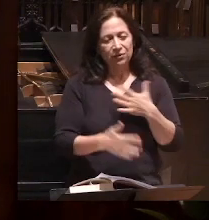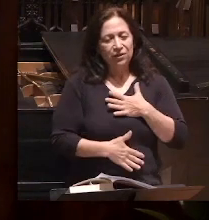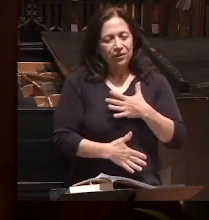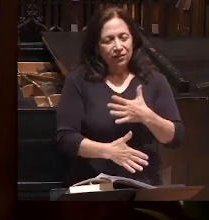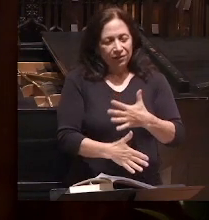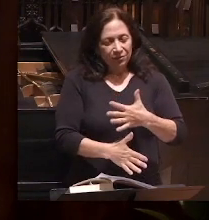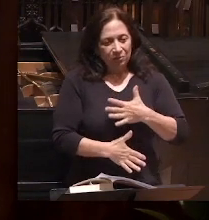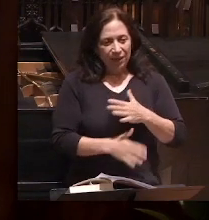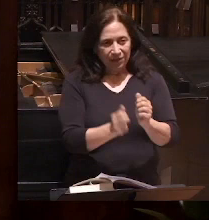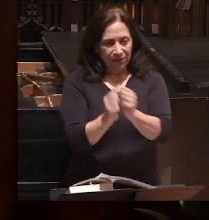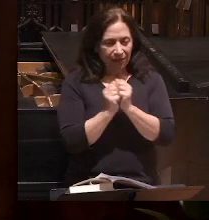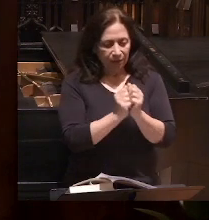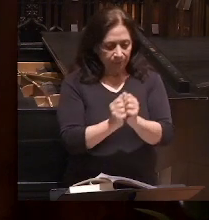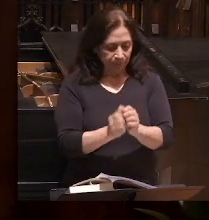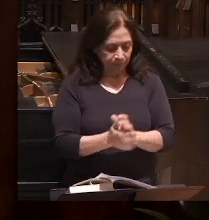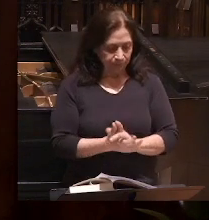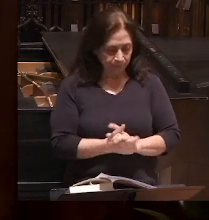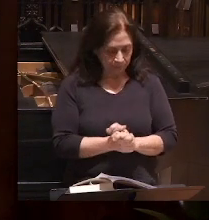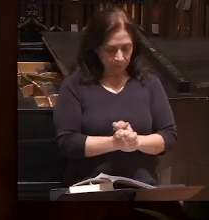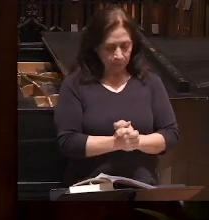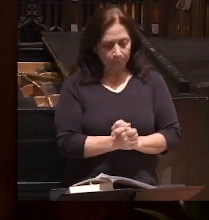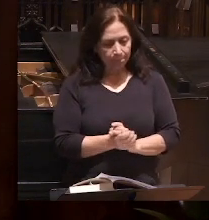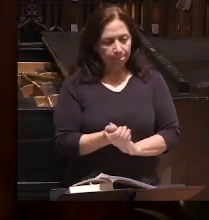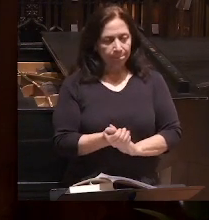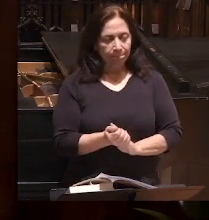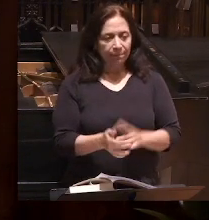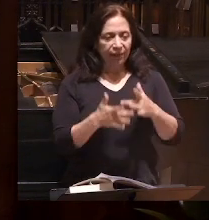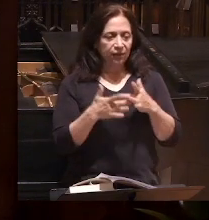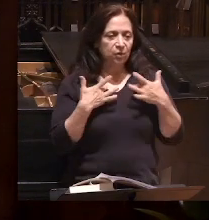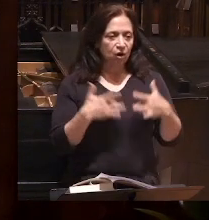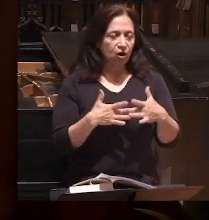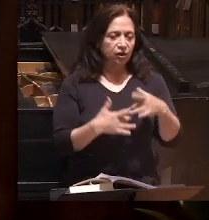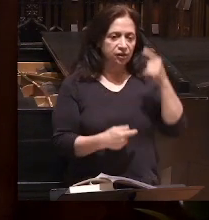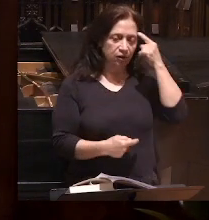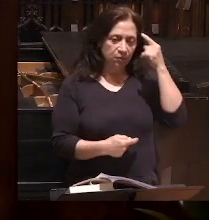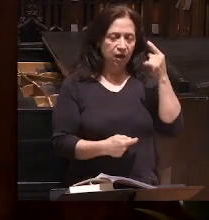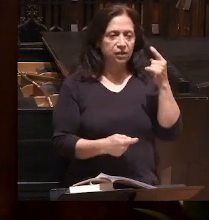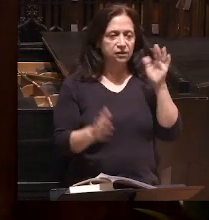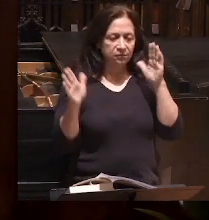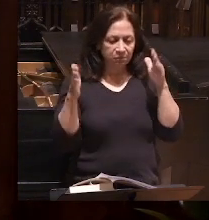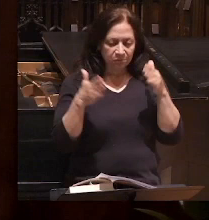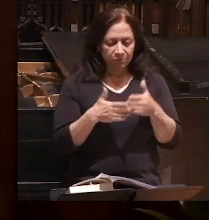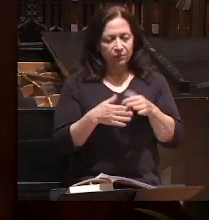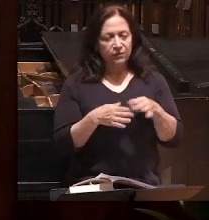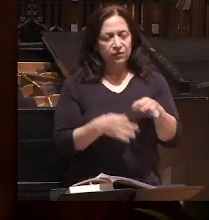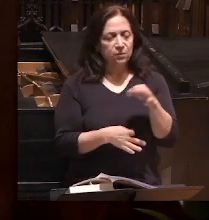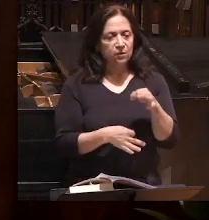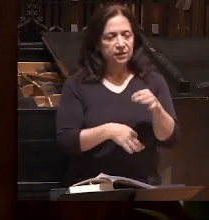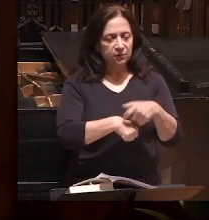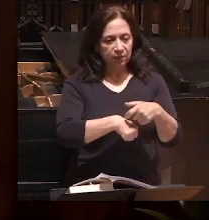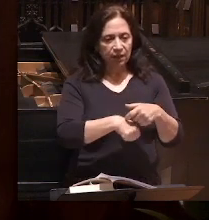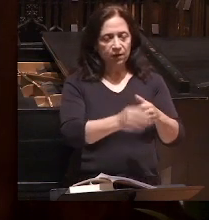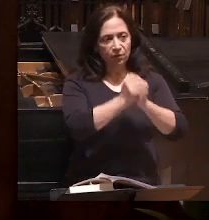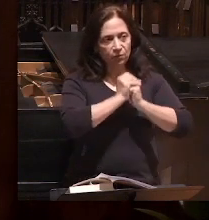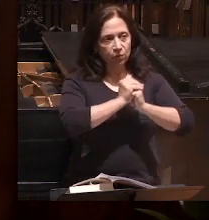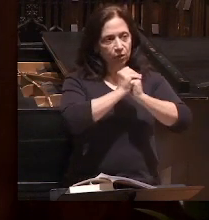breath together. Let us bring our hearts, our minds, our spirits into a time